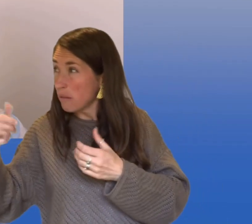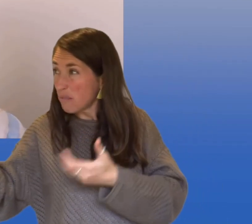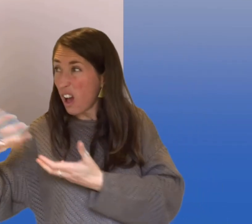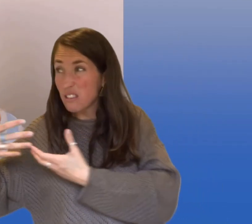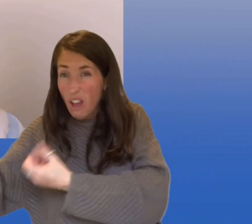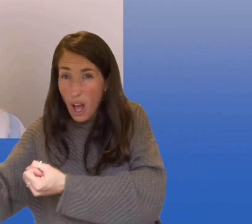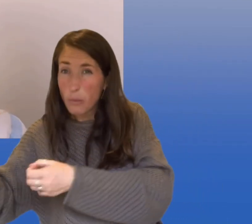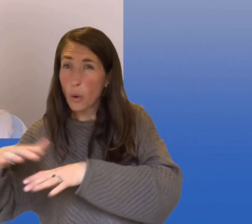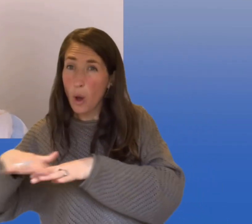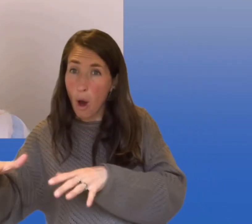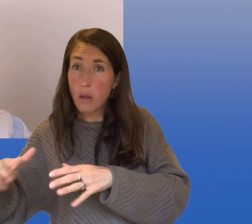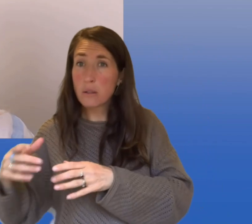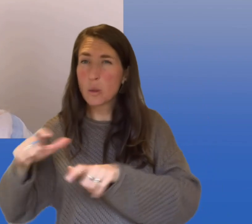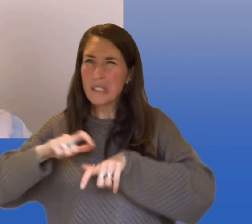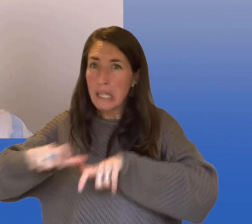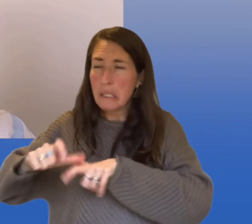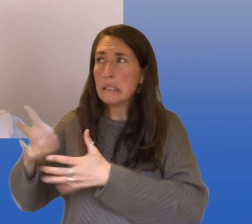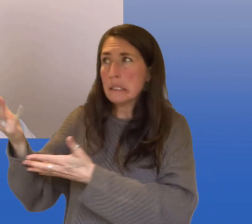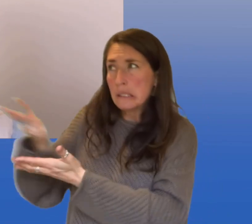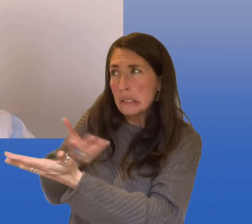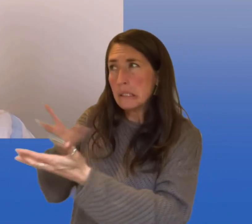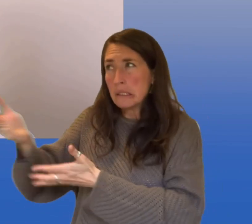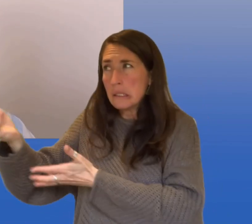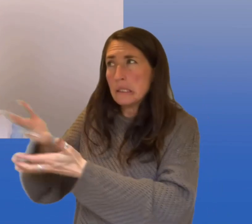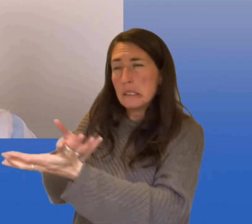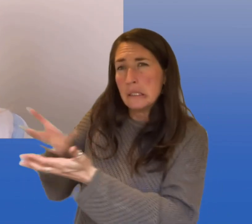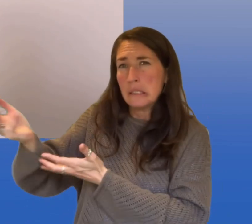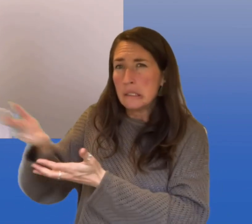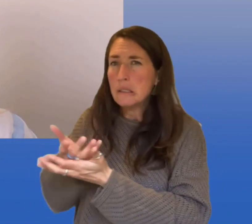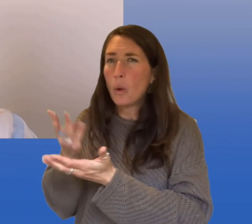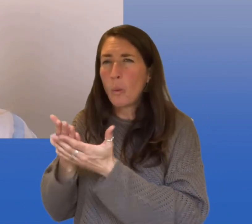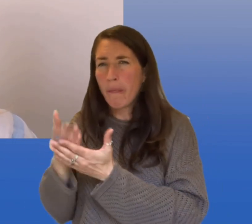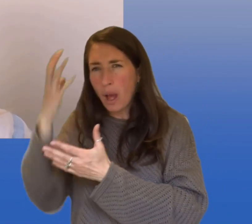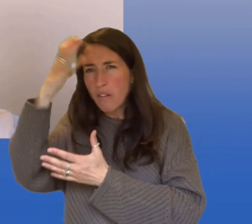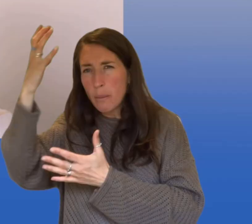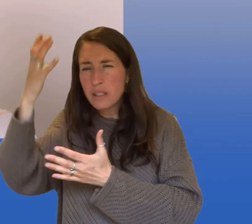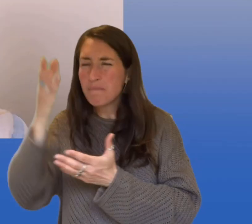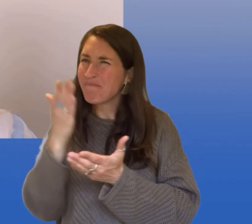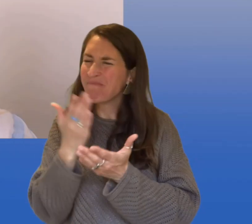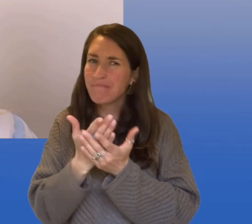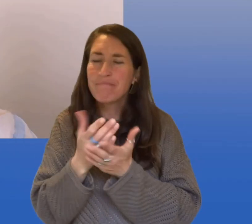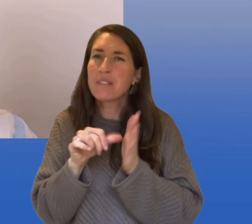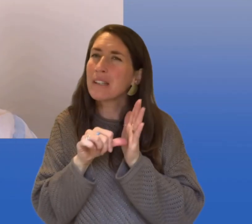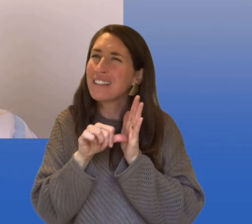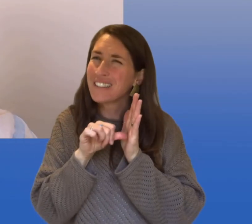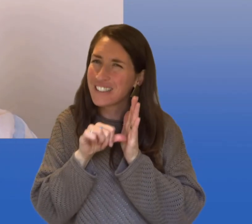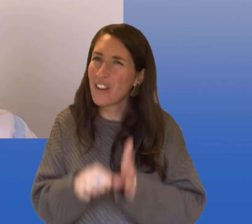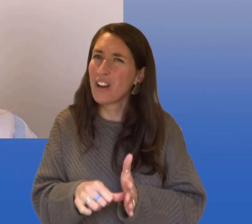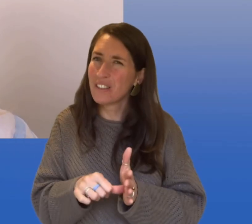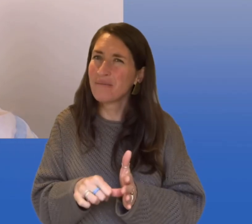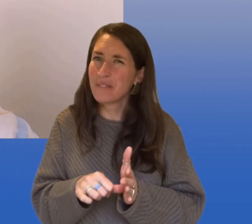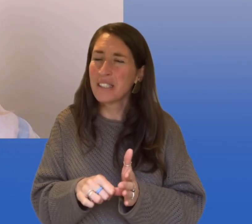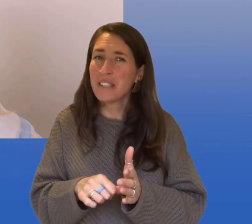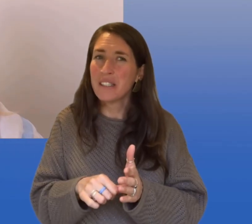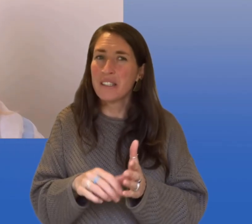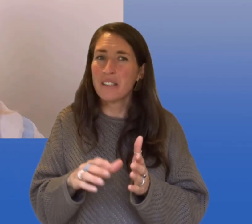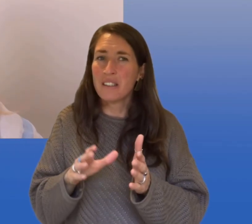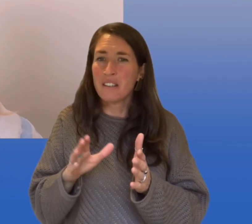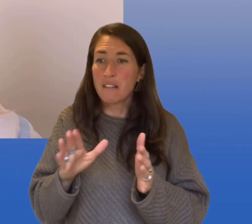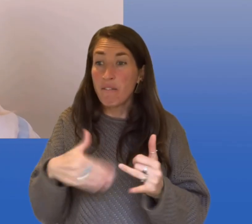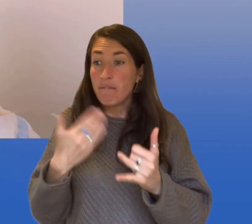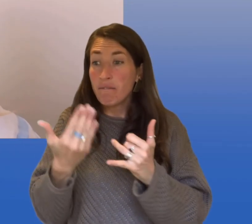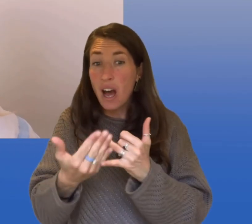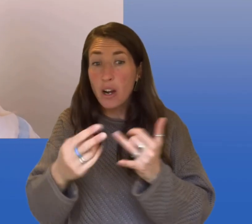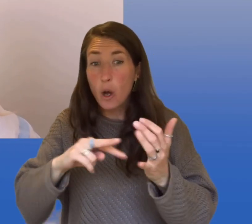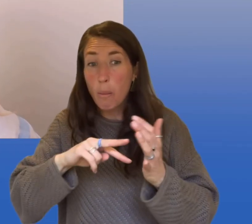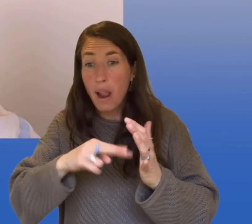us if that's acceptable or not. So that is an ongoing discussion. Really, really tricky. And no matter what the